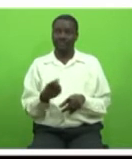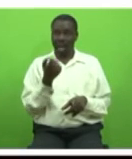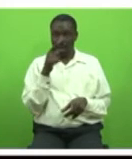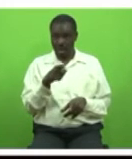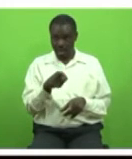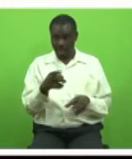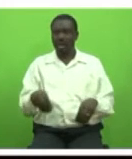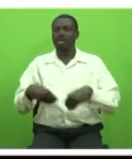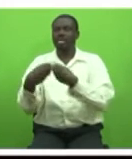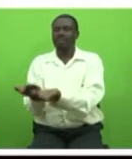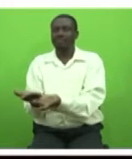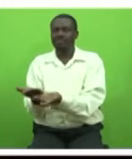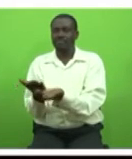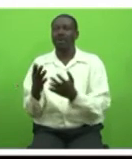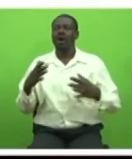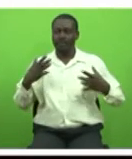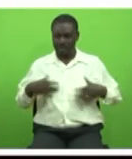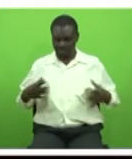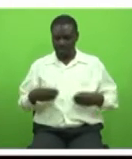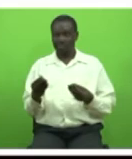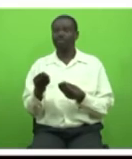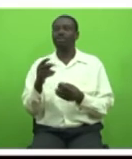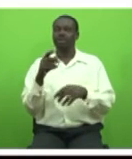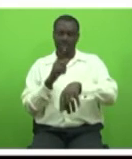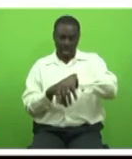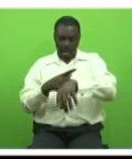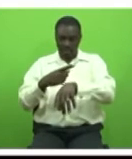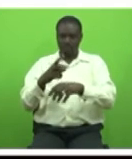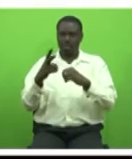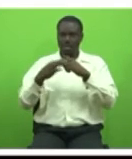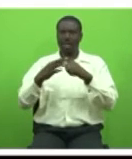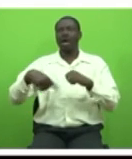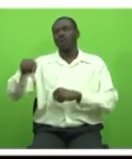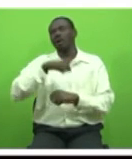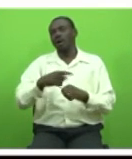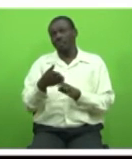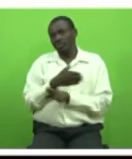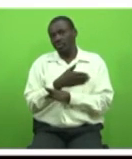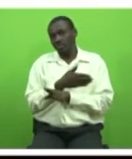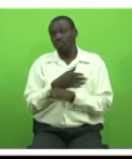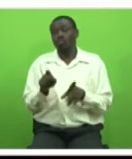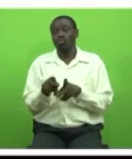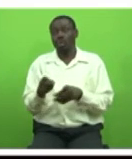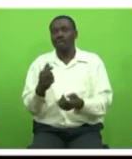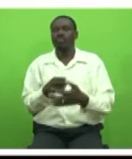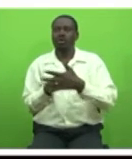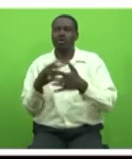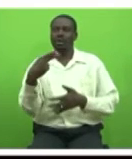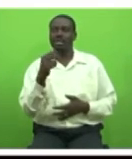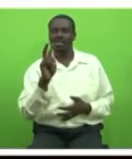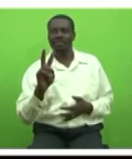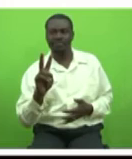to HIV and should be started within 72 hours of sexual violence if a survivor